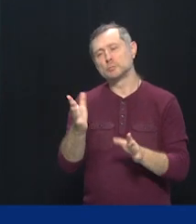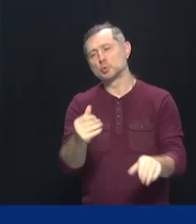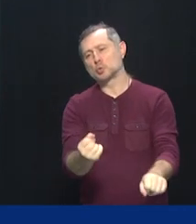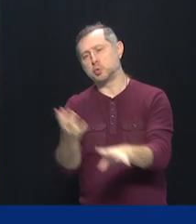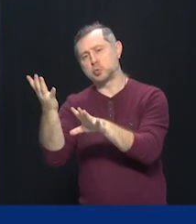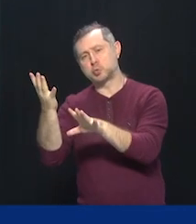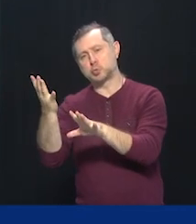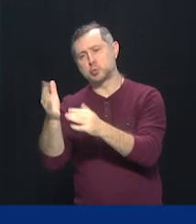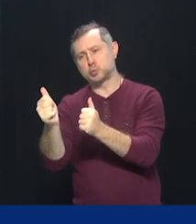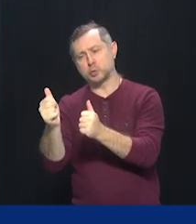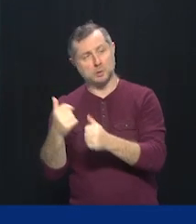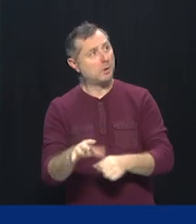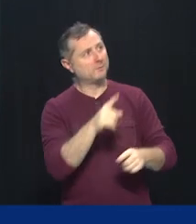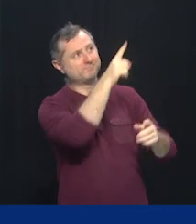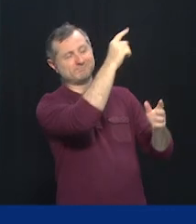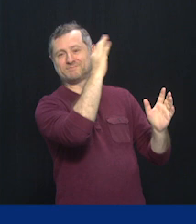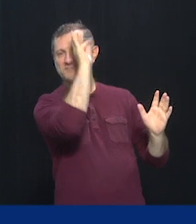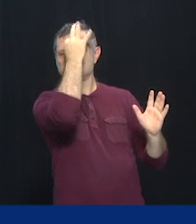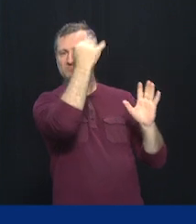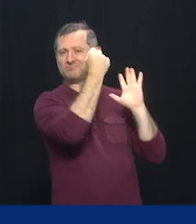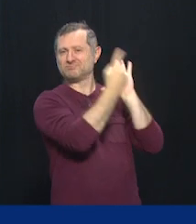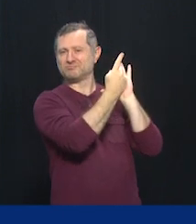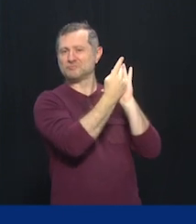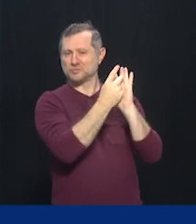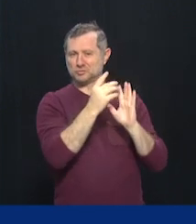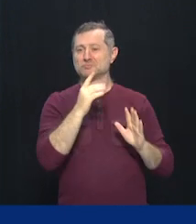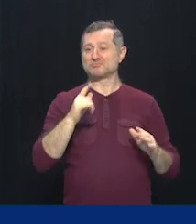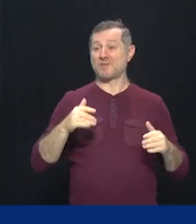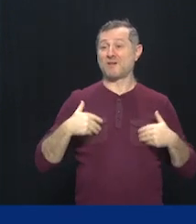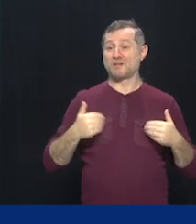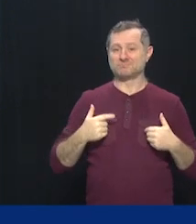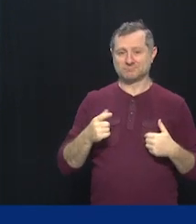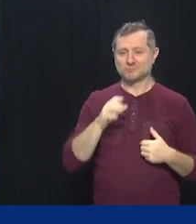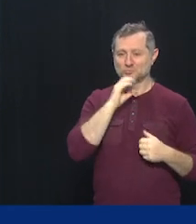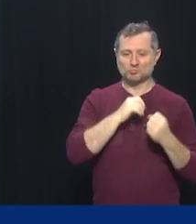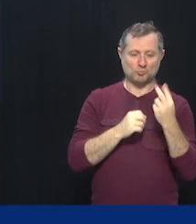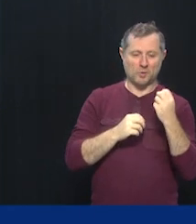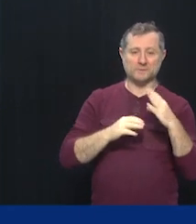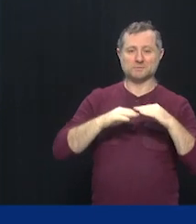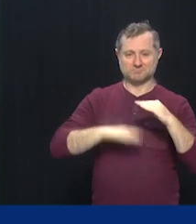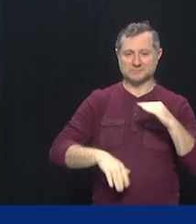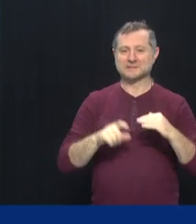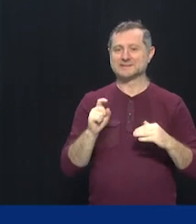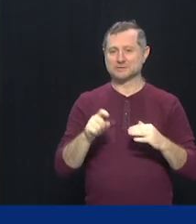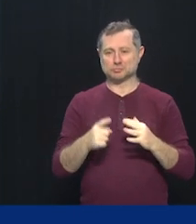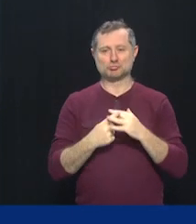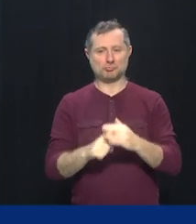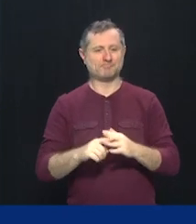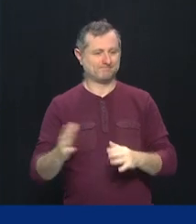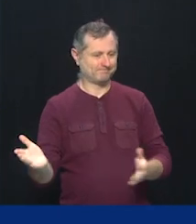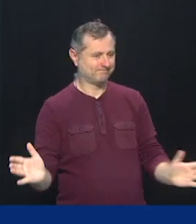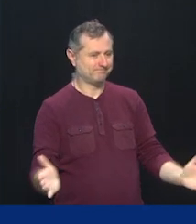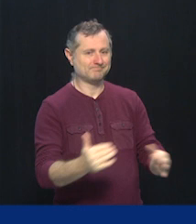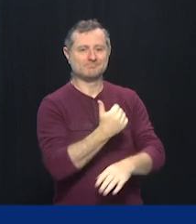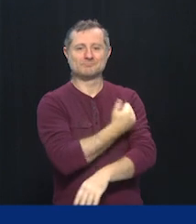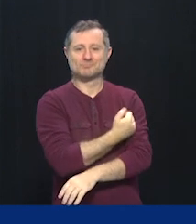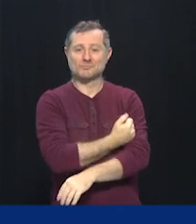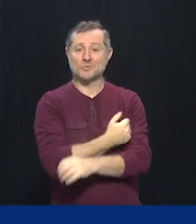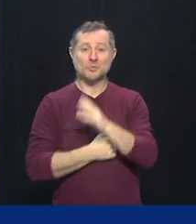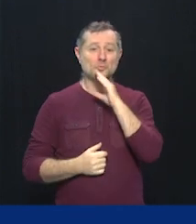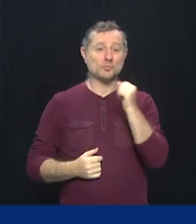get the vaccine approved for younger children under the age of 12. We're not doing that well getting our 12 to